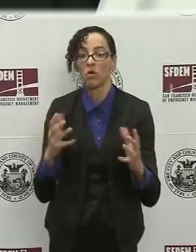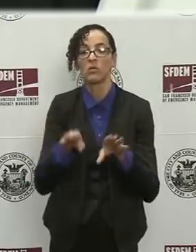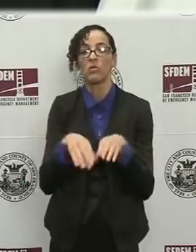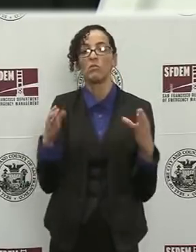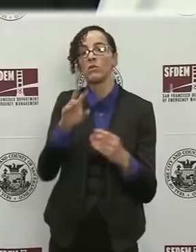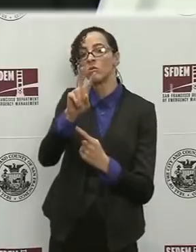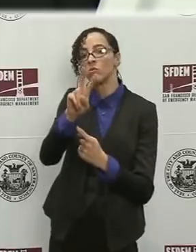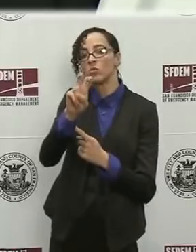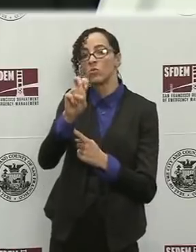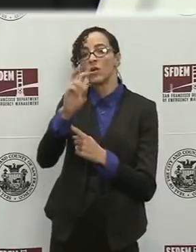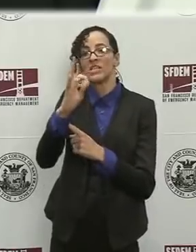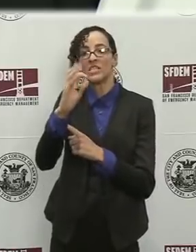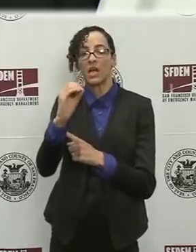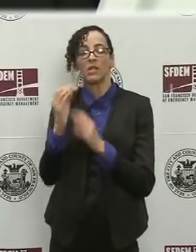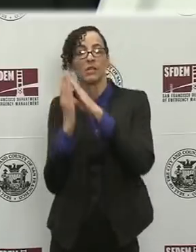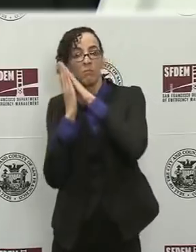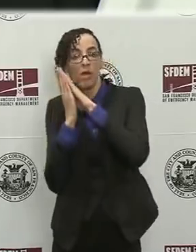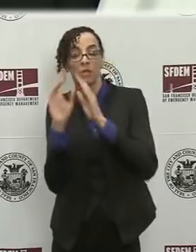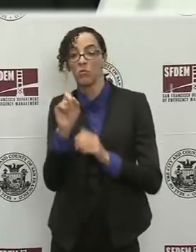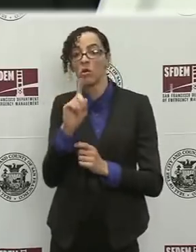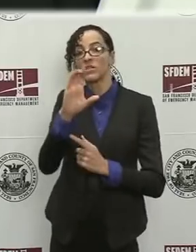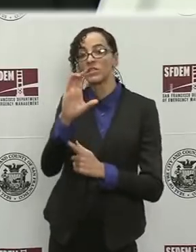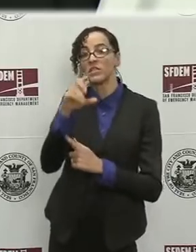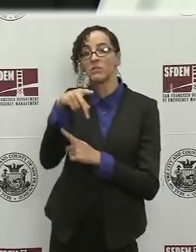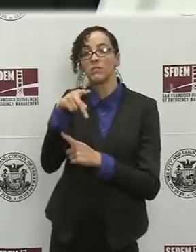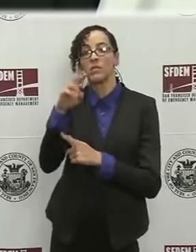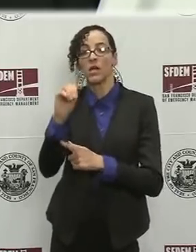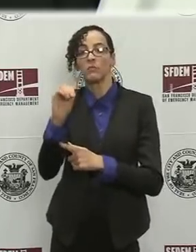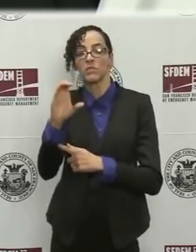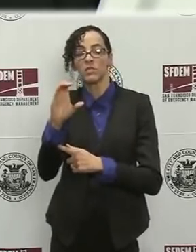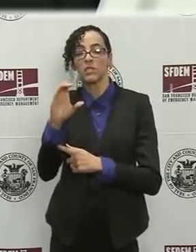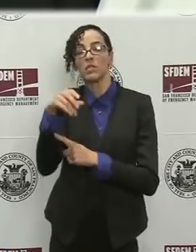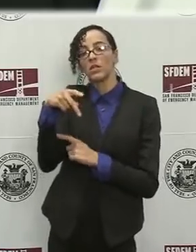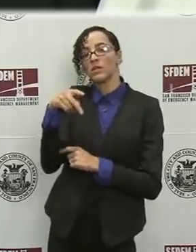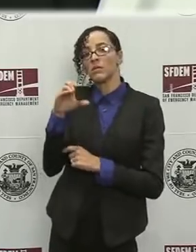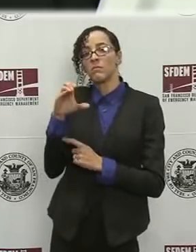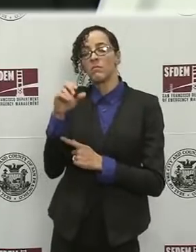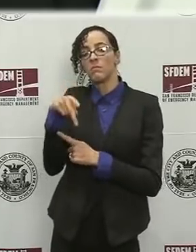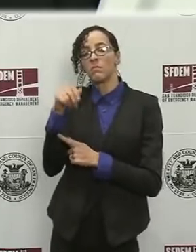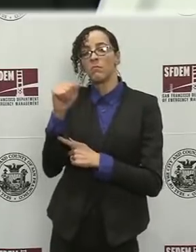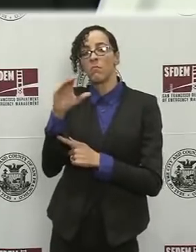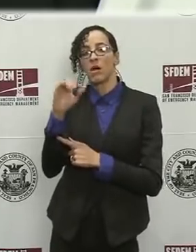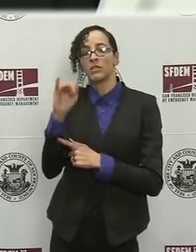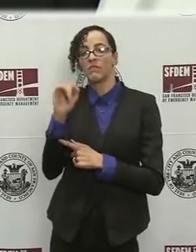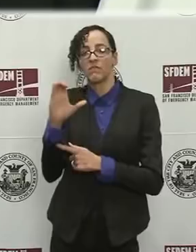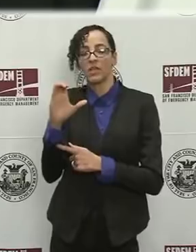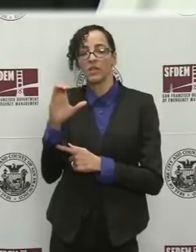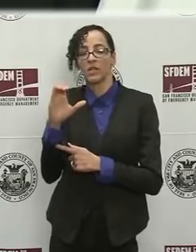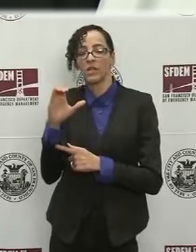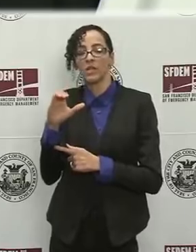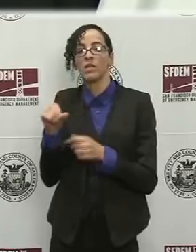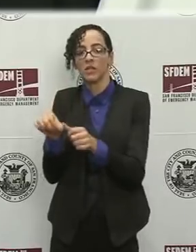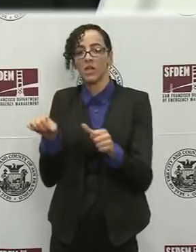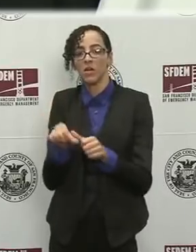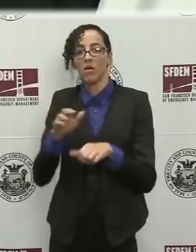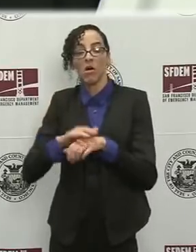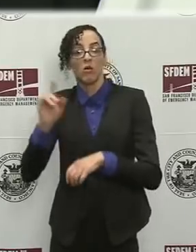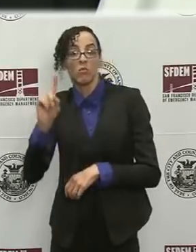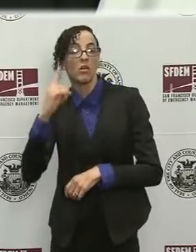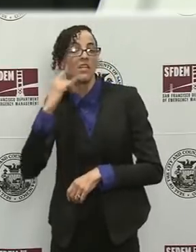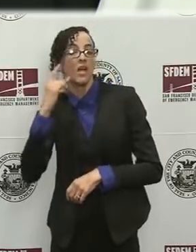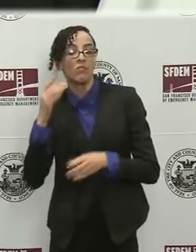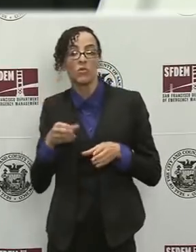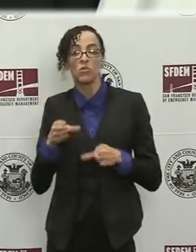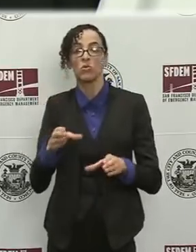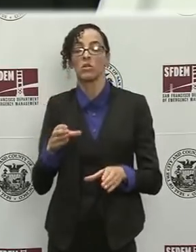the CPMC Pacific campus on California Street. We have been in close contact with the governor's office,